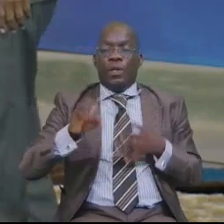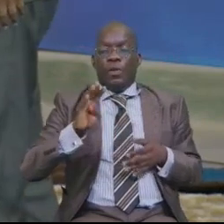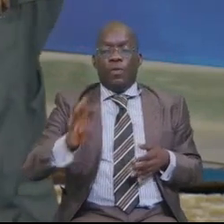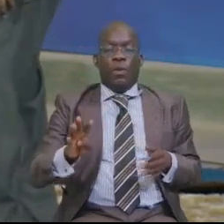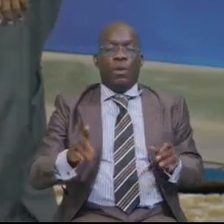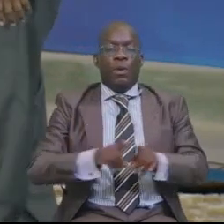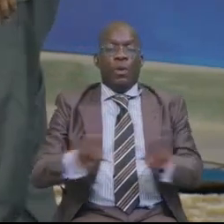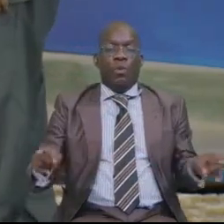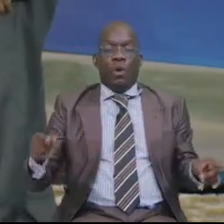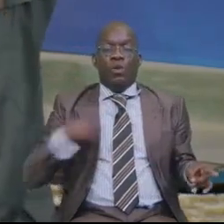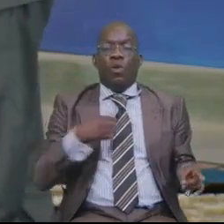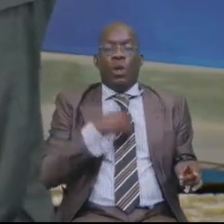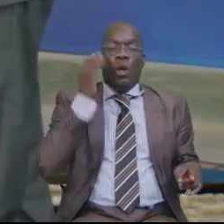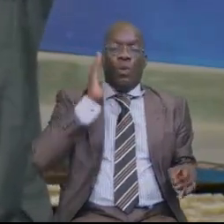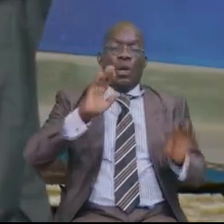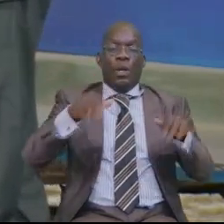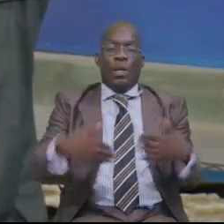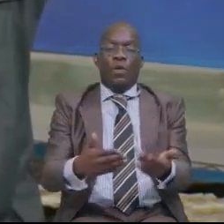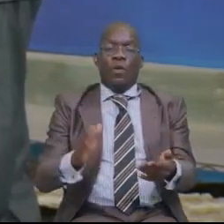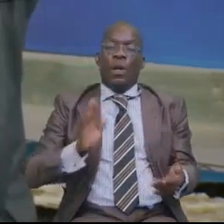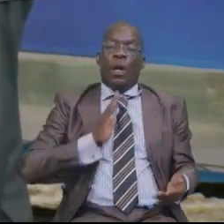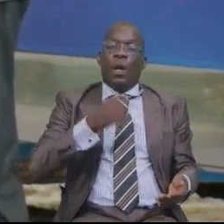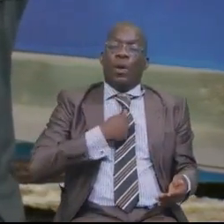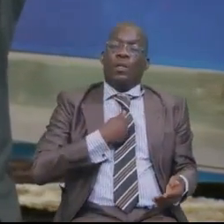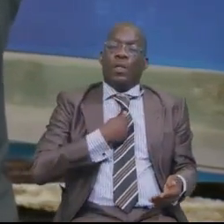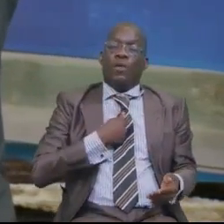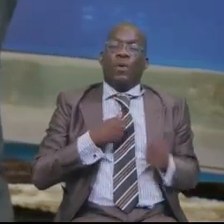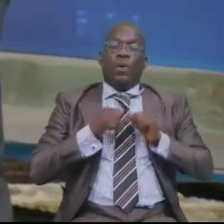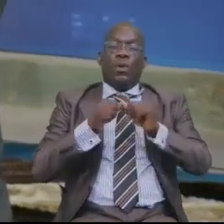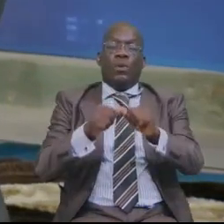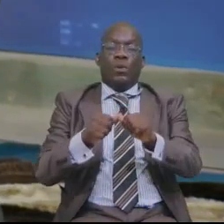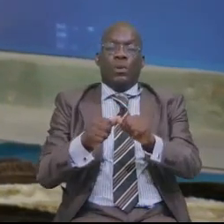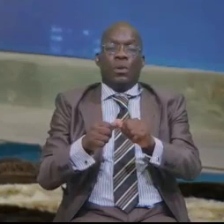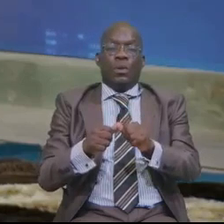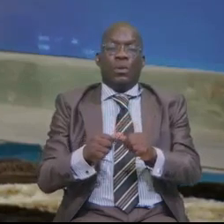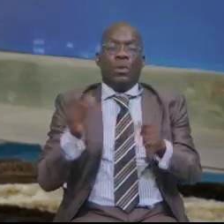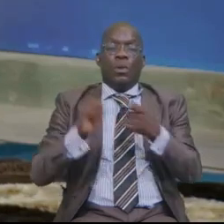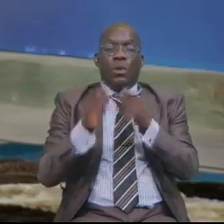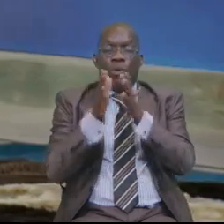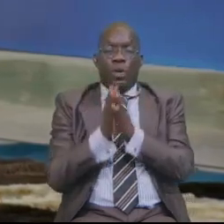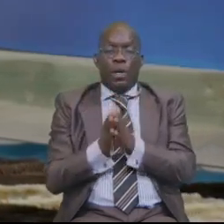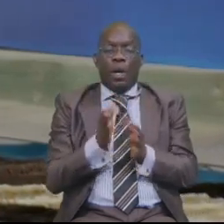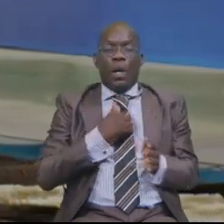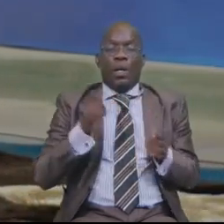we will give ourselves continually to prayer and to the ministry of